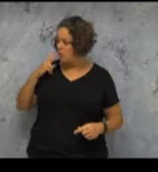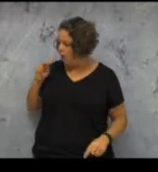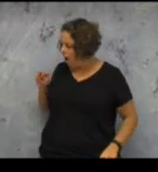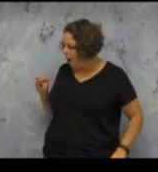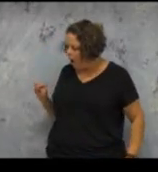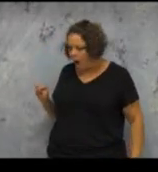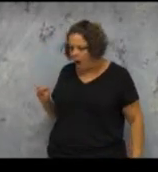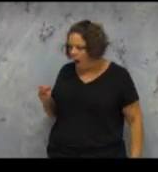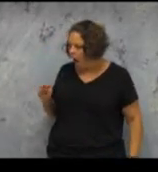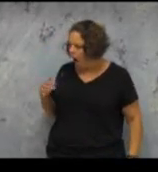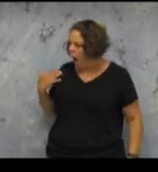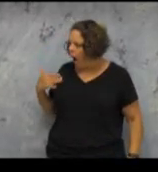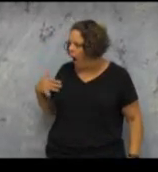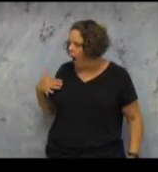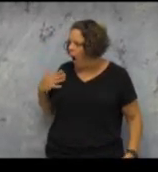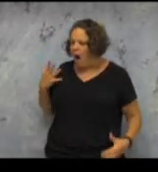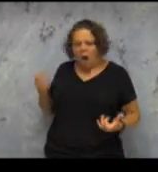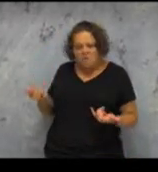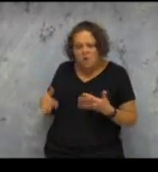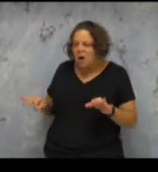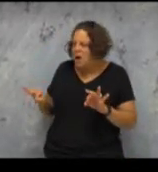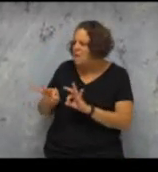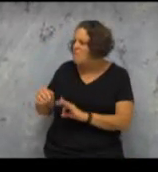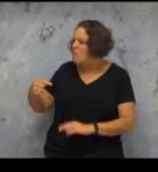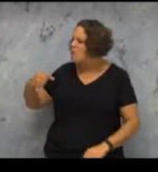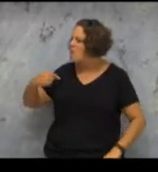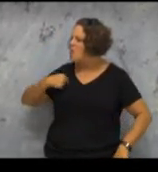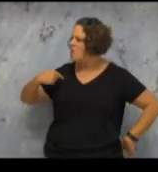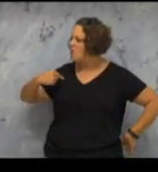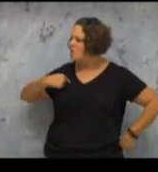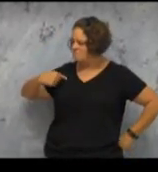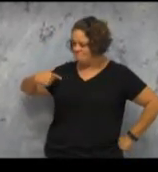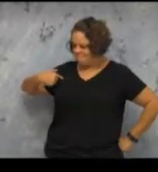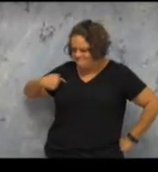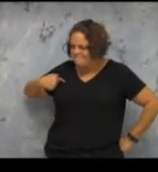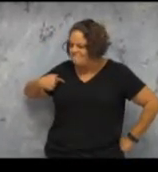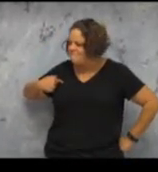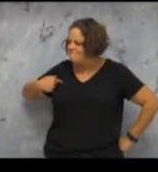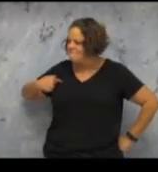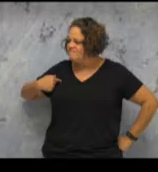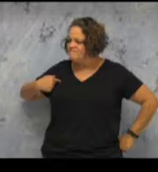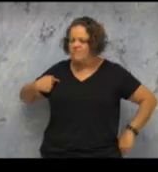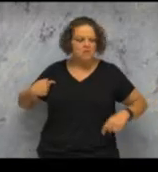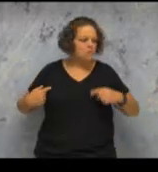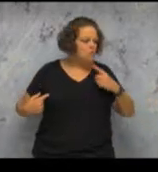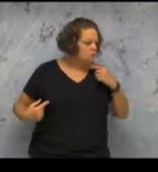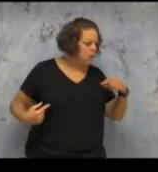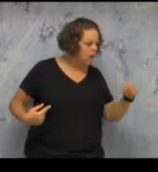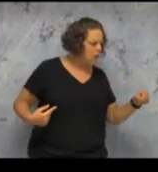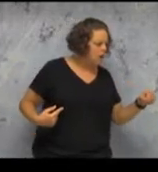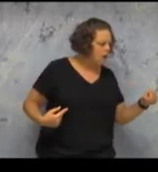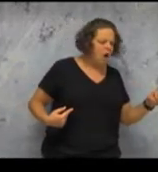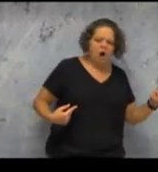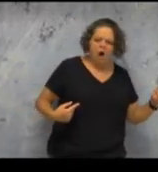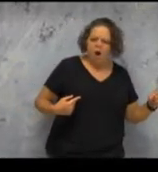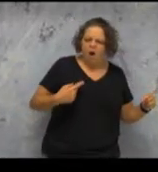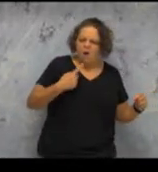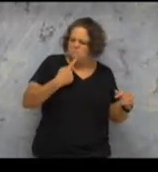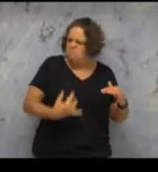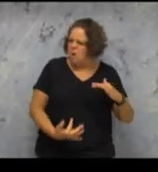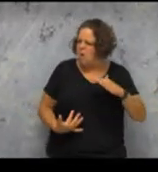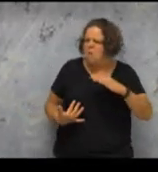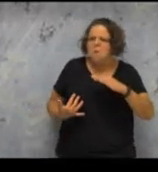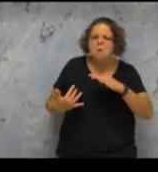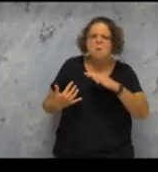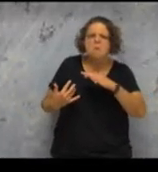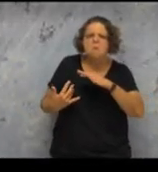Blue saw the colors change. He wanted to count. Red grew red hot. He